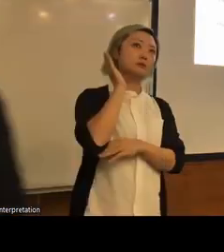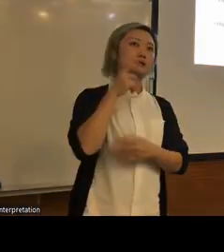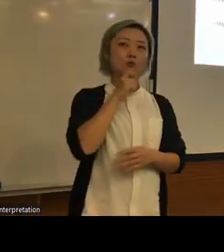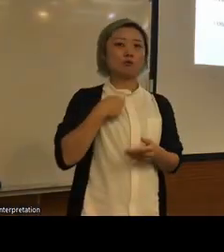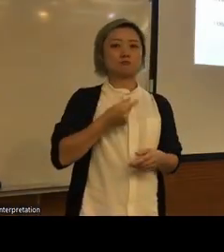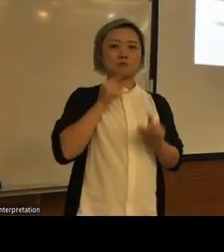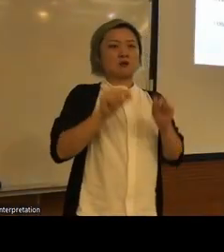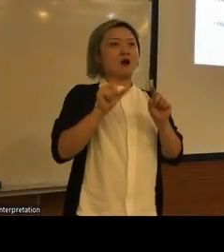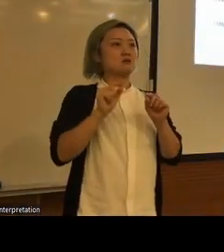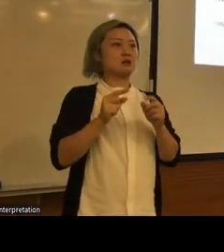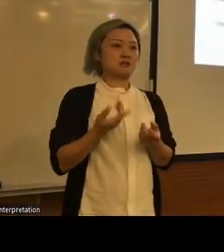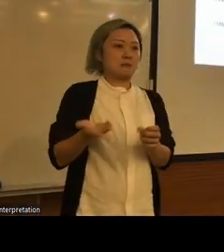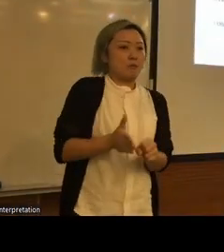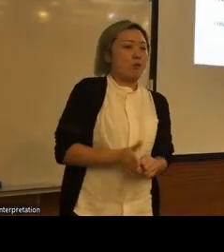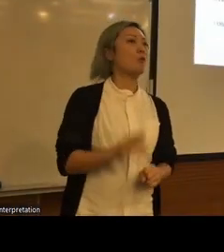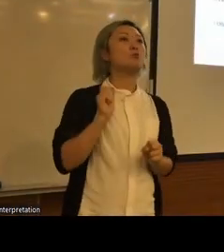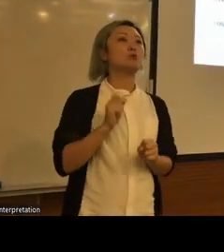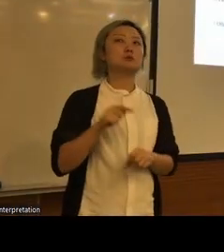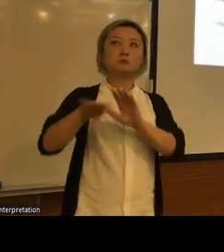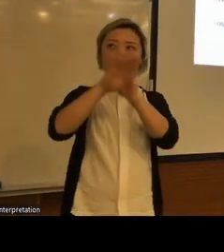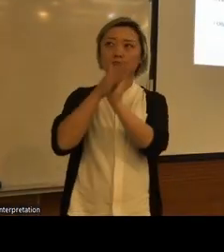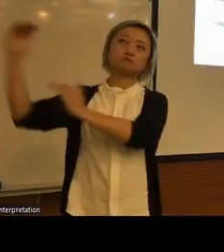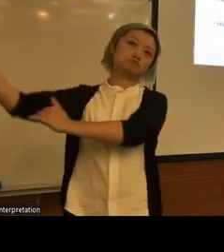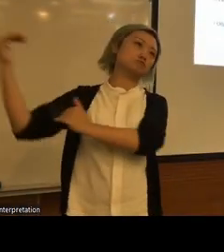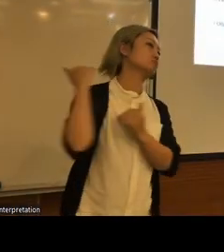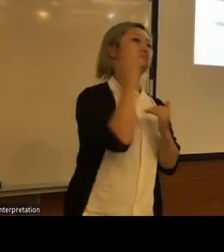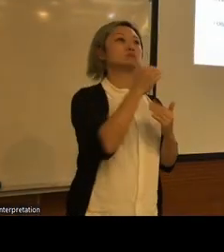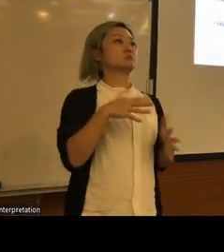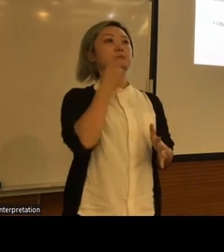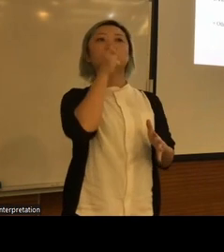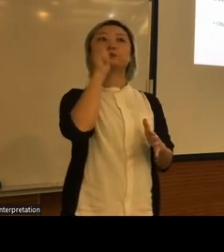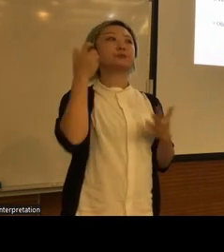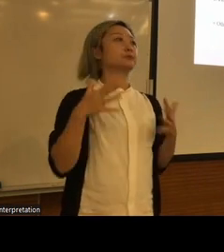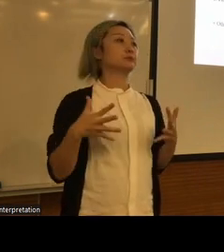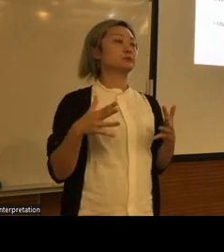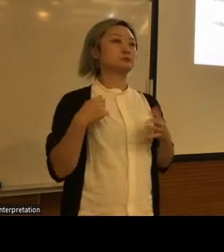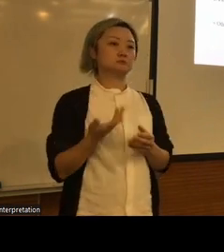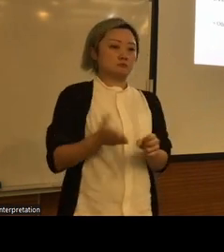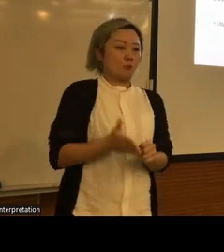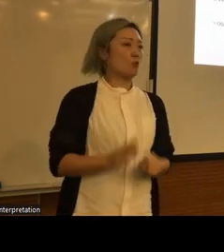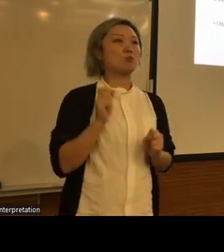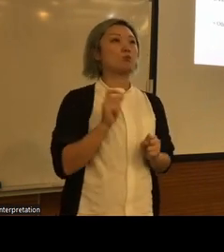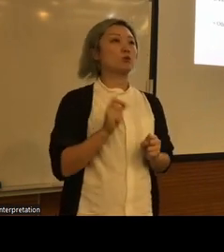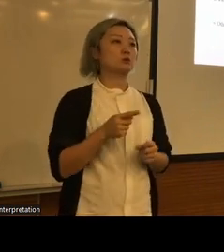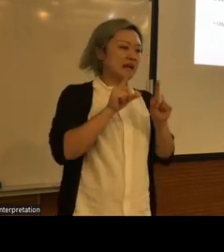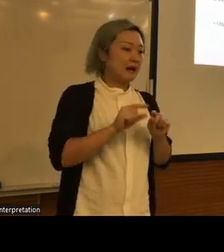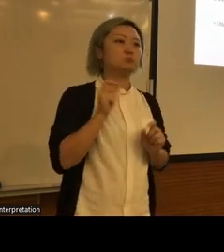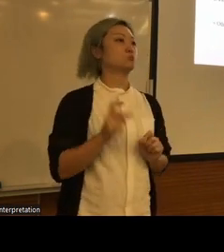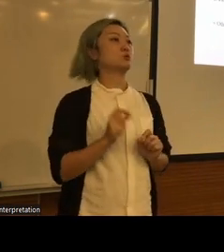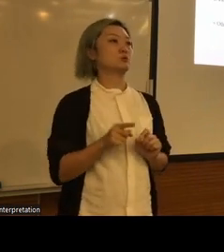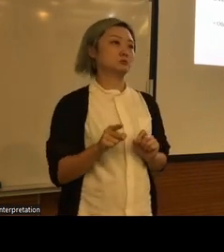explanation, generally no intervention. This is the theoretical role. And